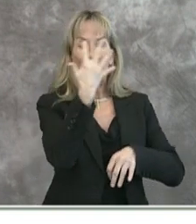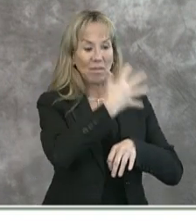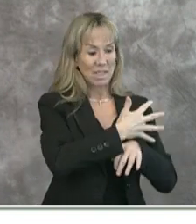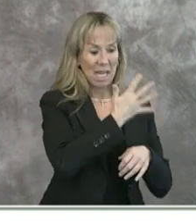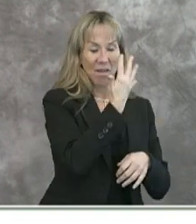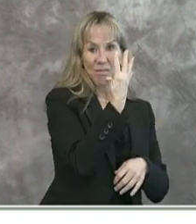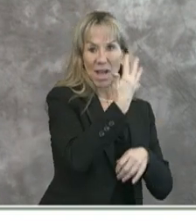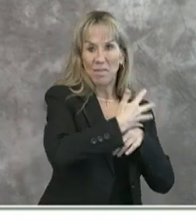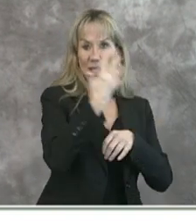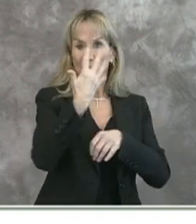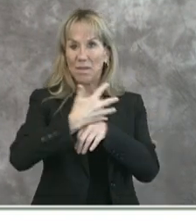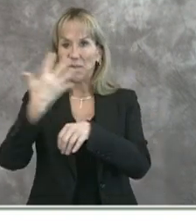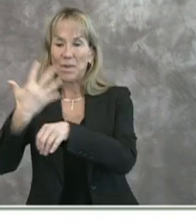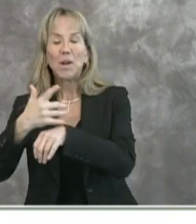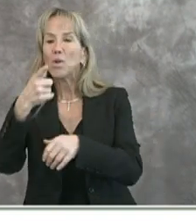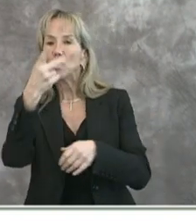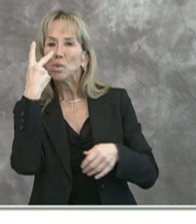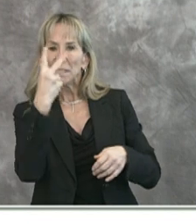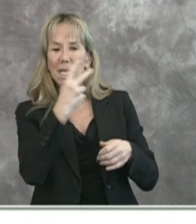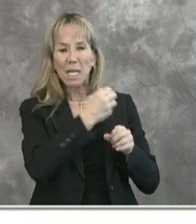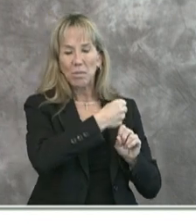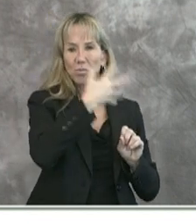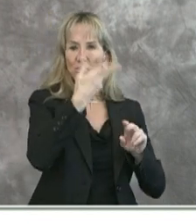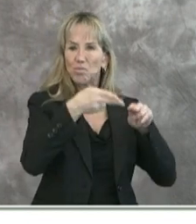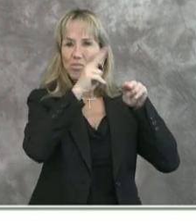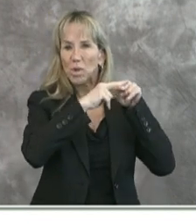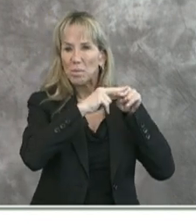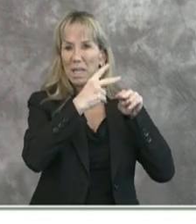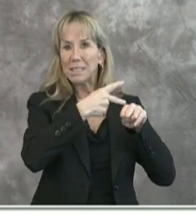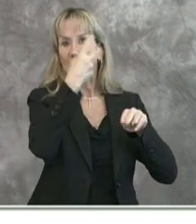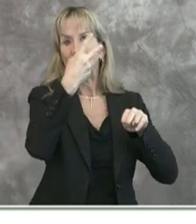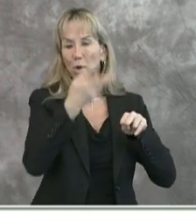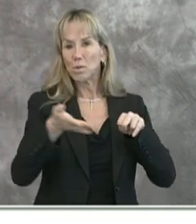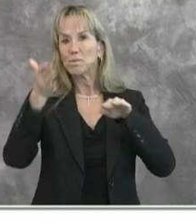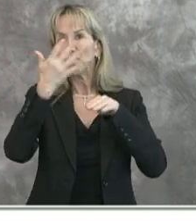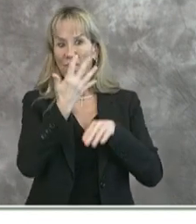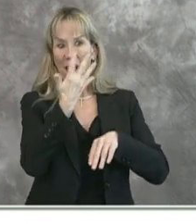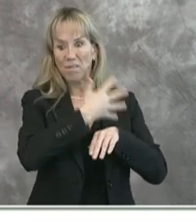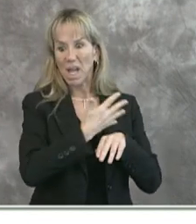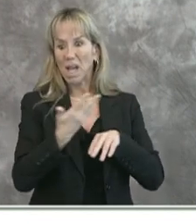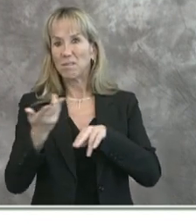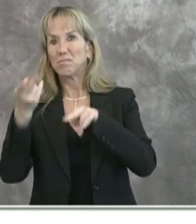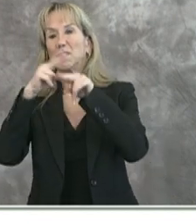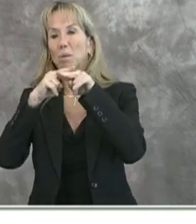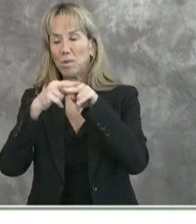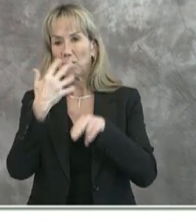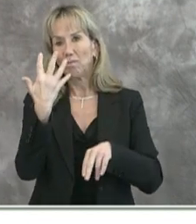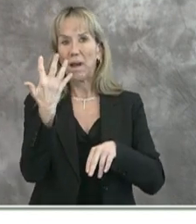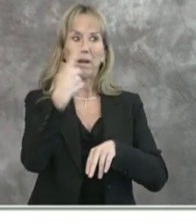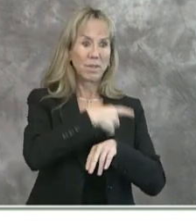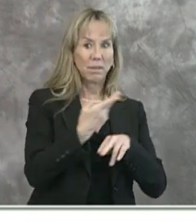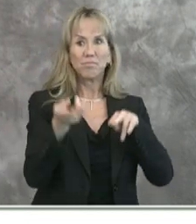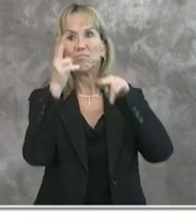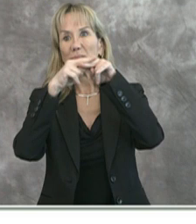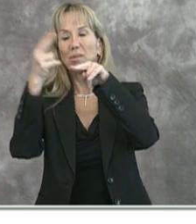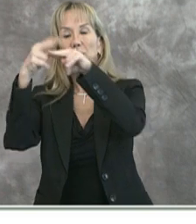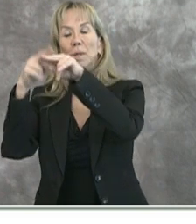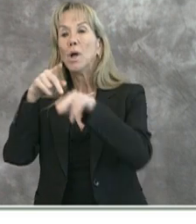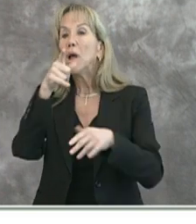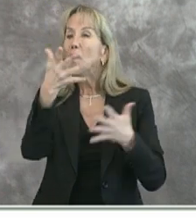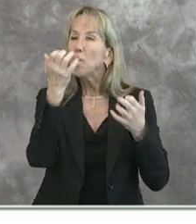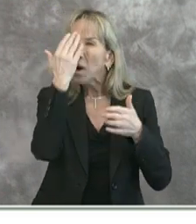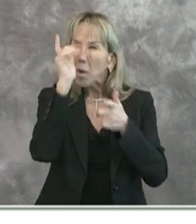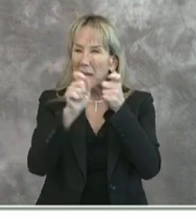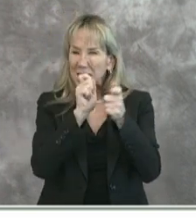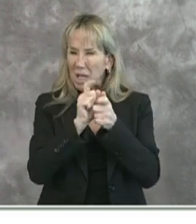average of exponential growth in terms of rate of doubling. And if anyone is out there is interested in the actual formula that generates